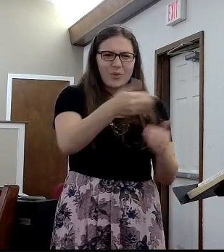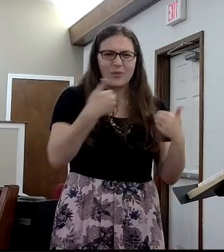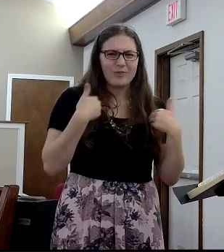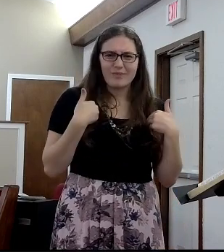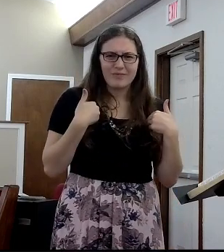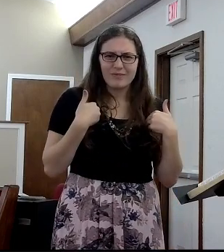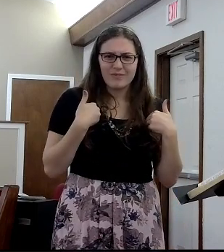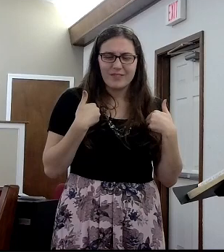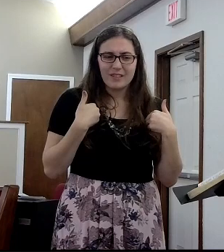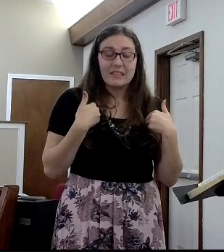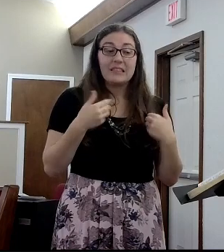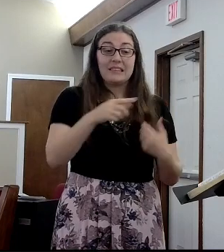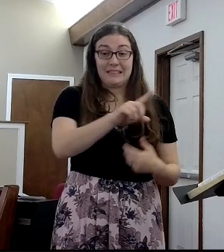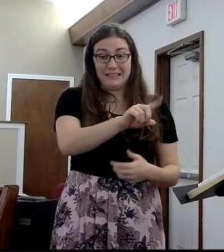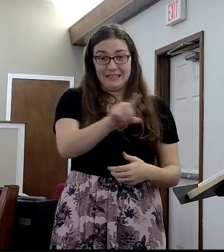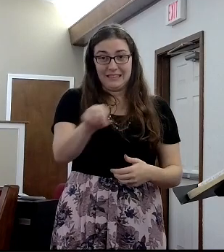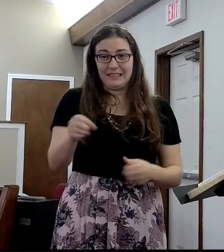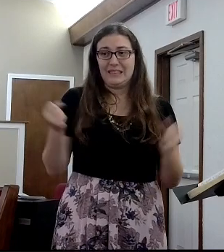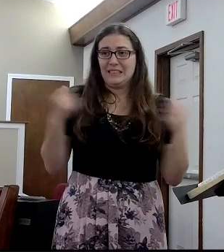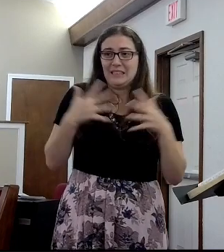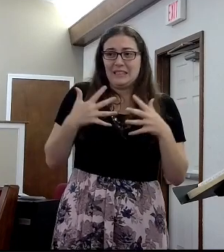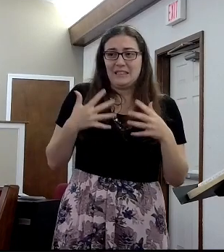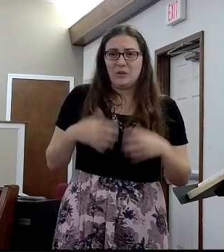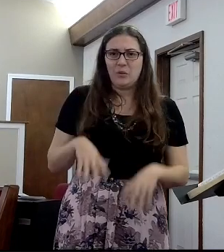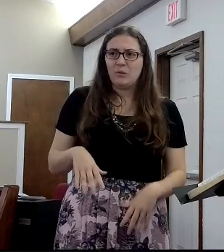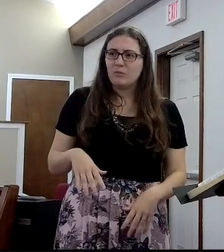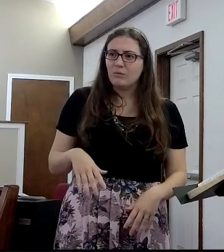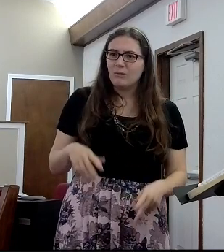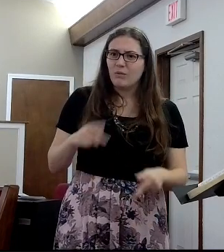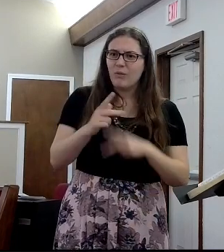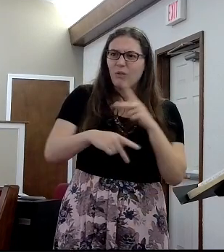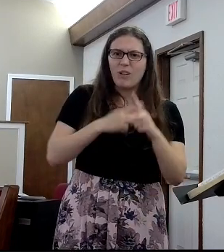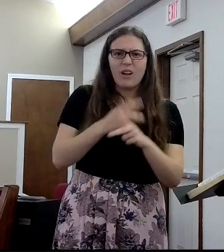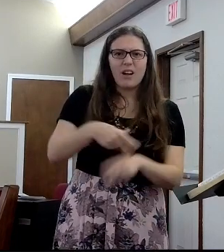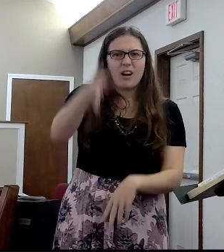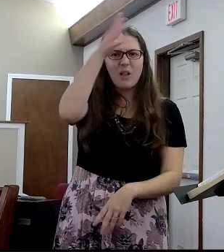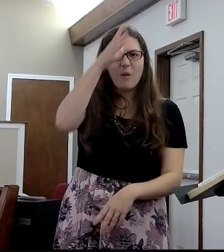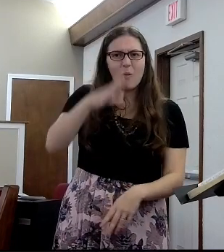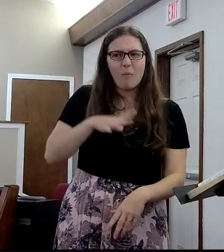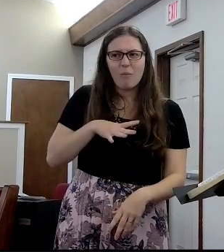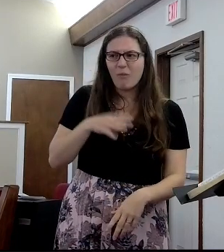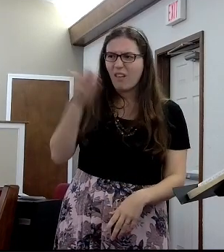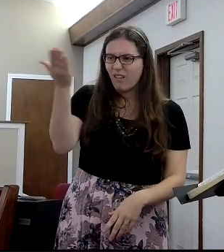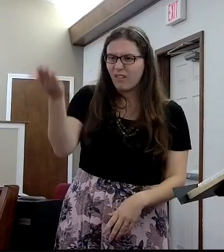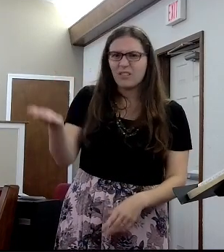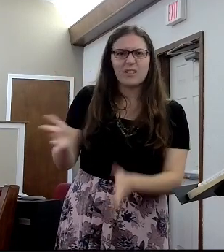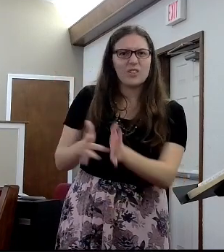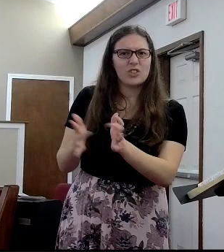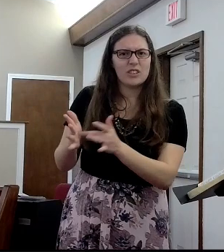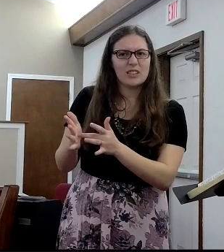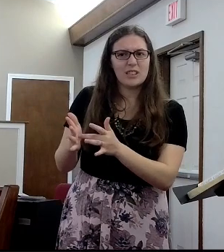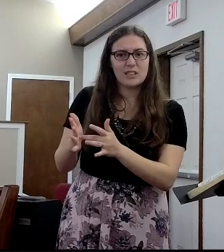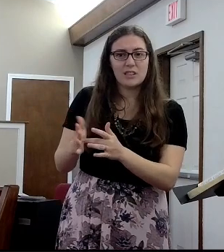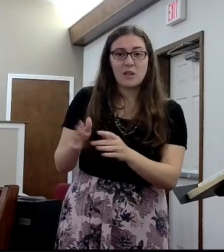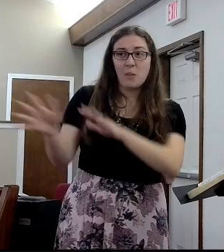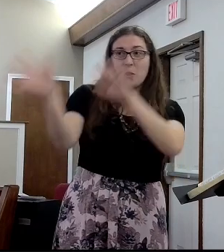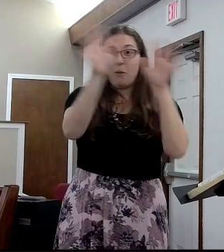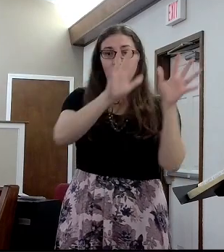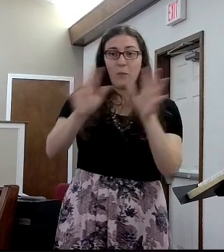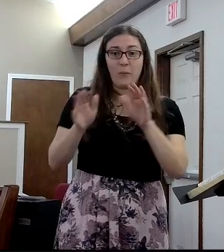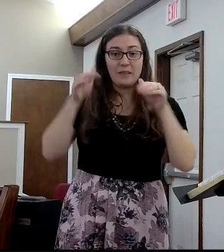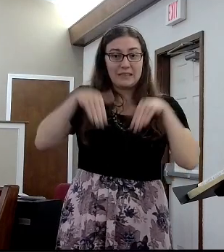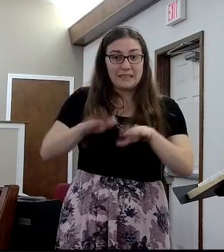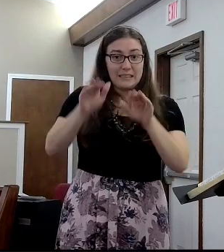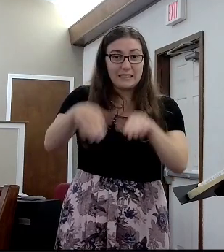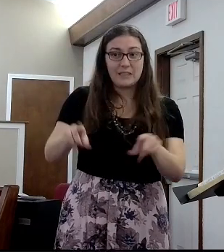How is it that ye have no faith? And they feared exceedingly and said one to another, What manner of man is this, that even